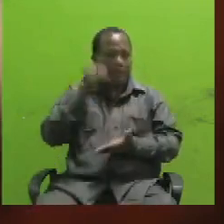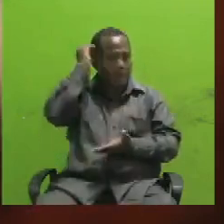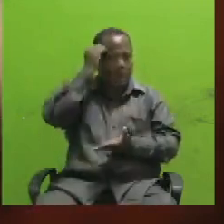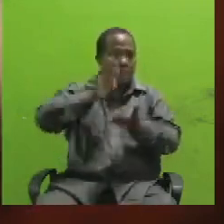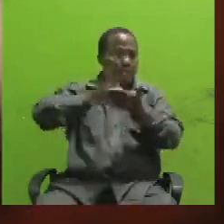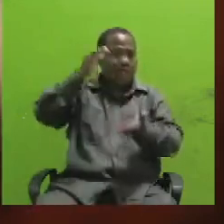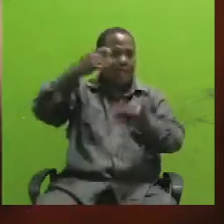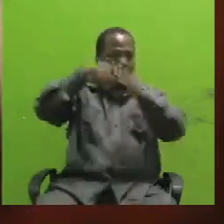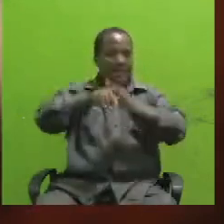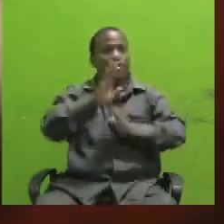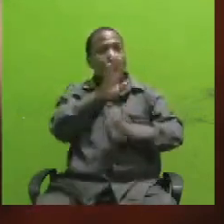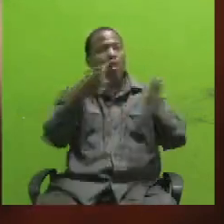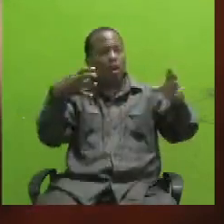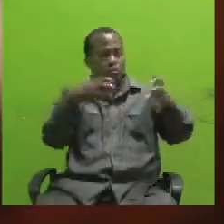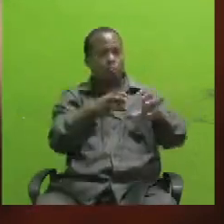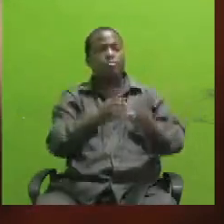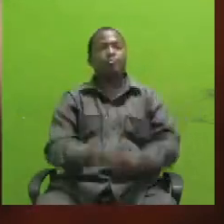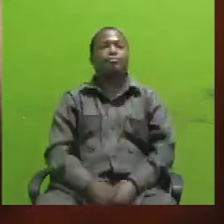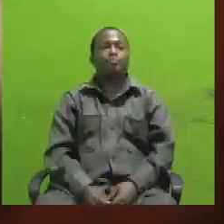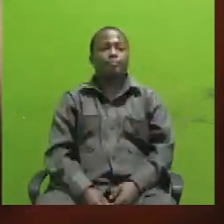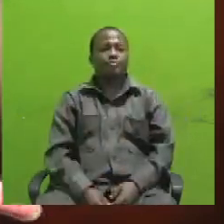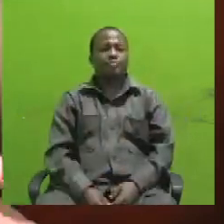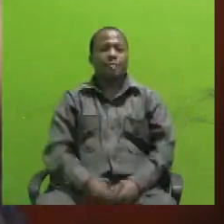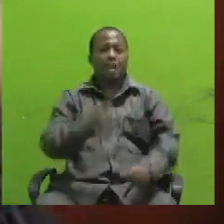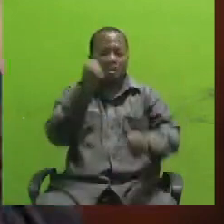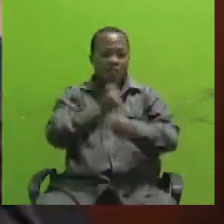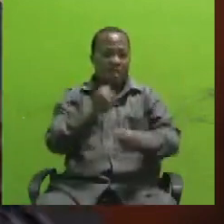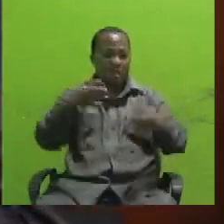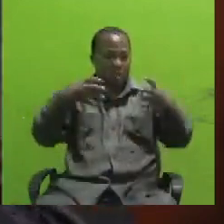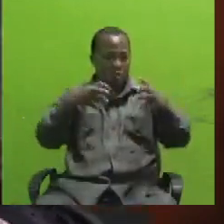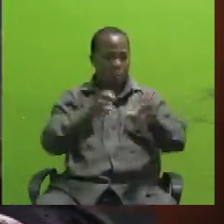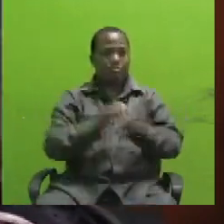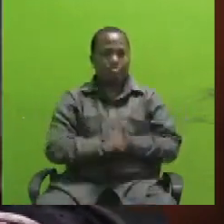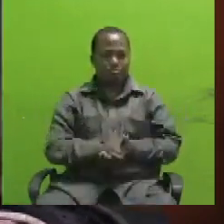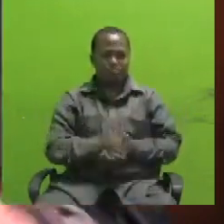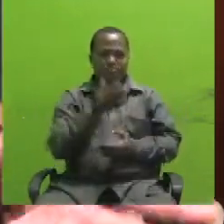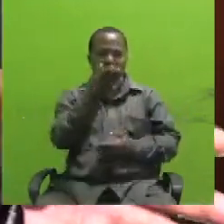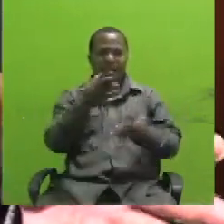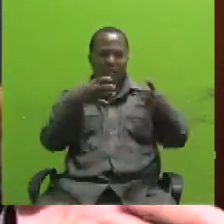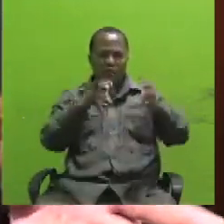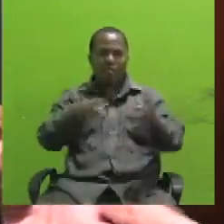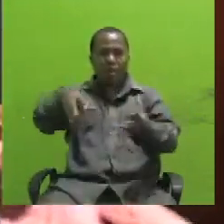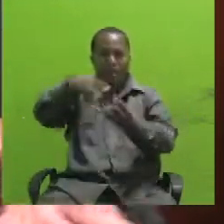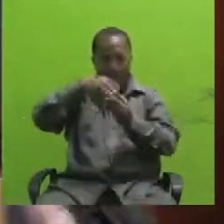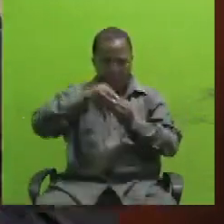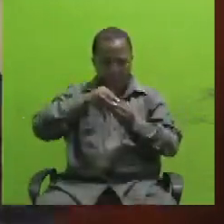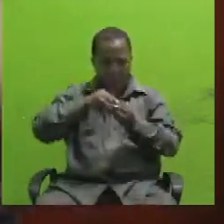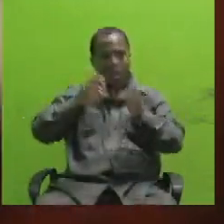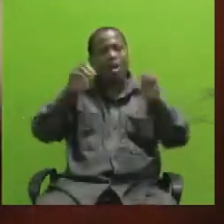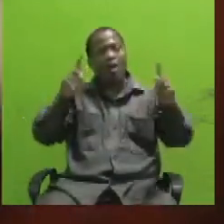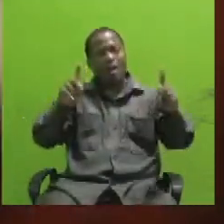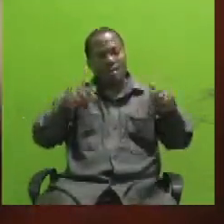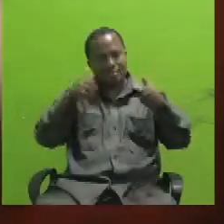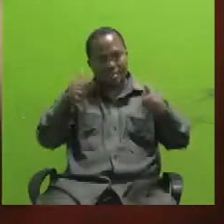group members. Sit in group. Make a group. Are your groups well organized? Yes,